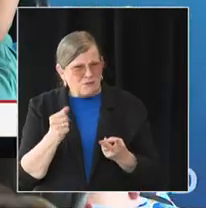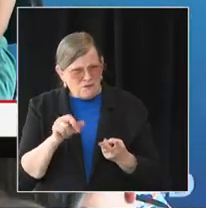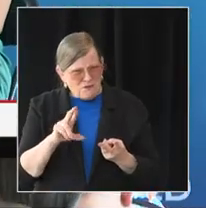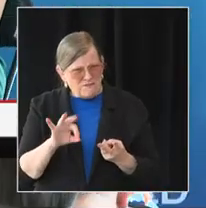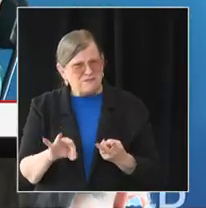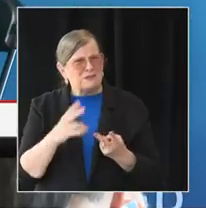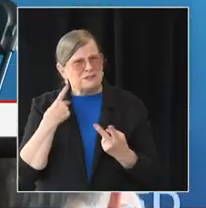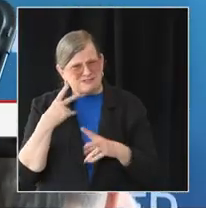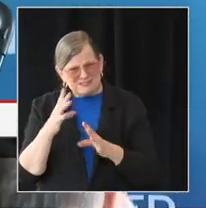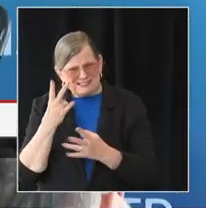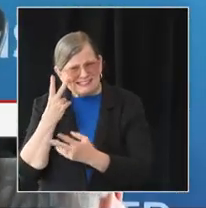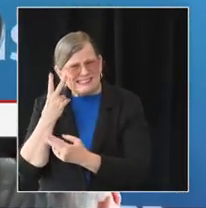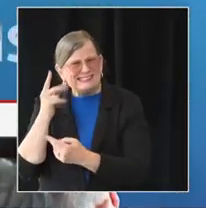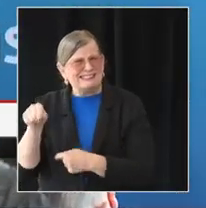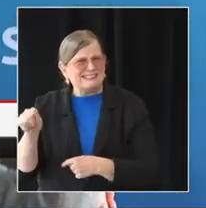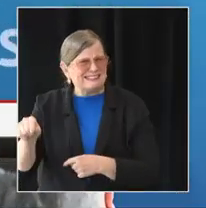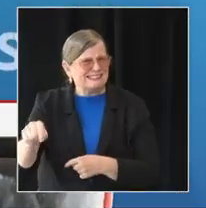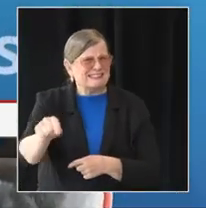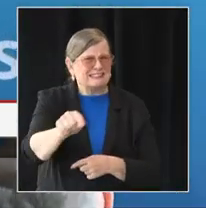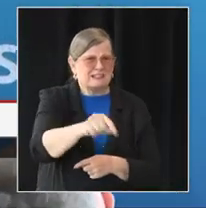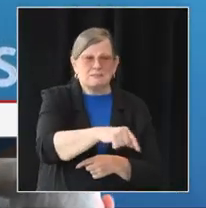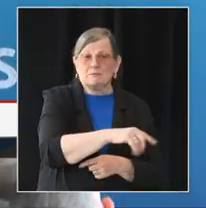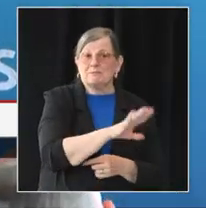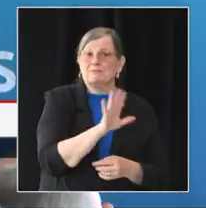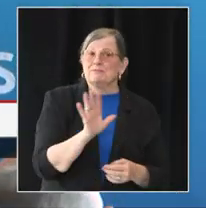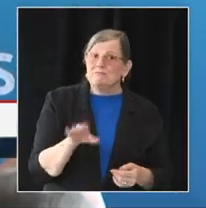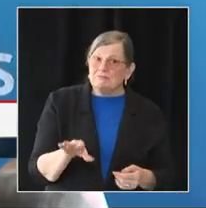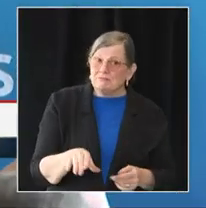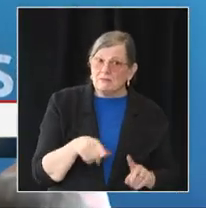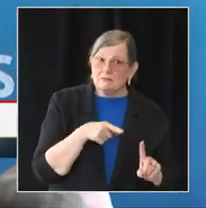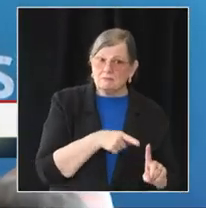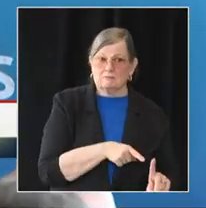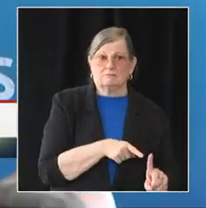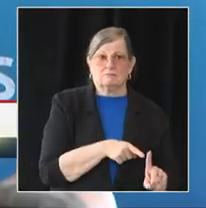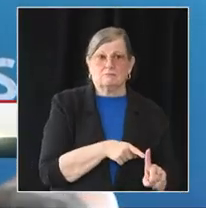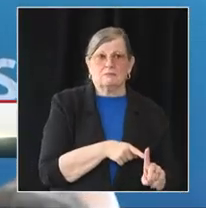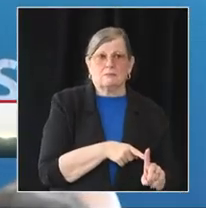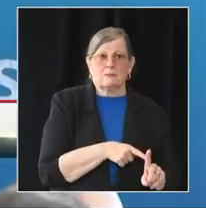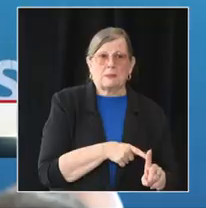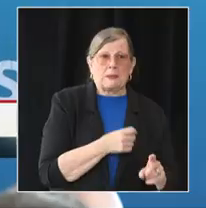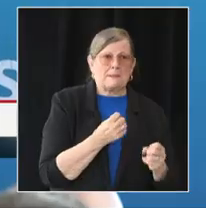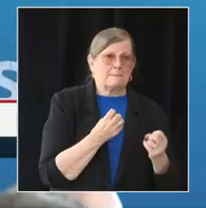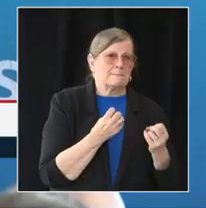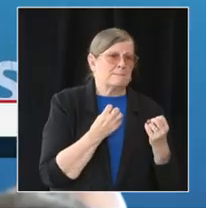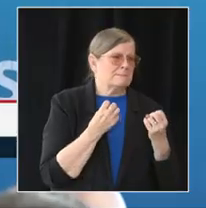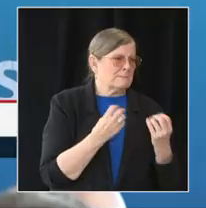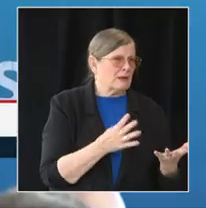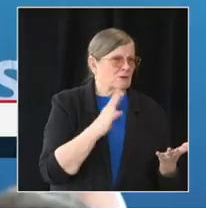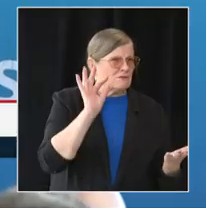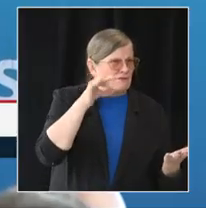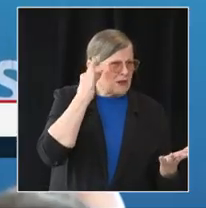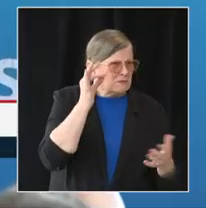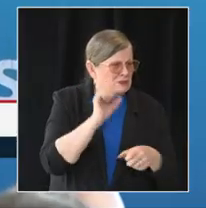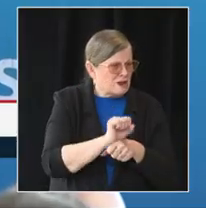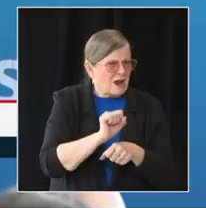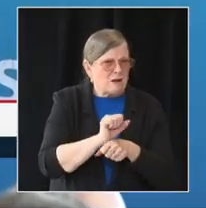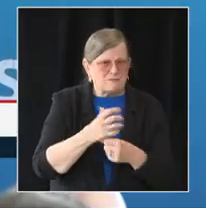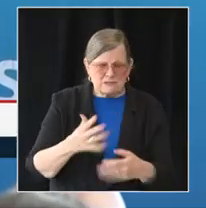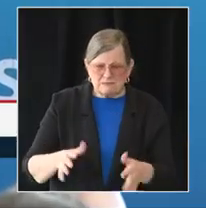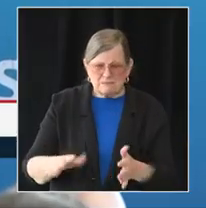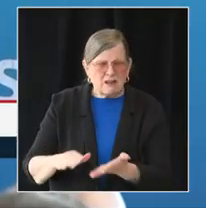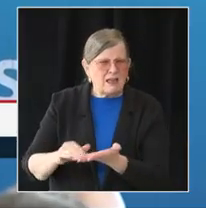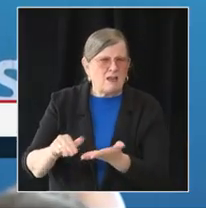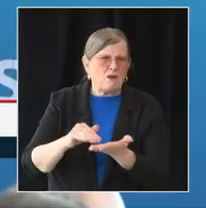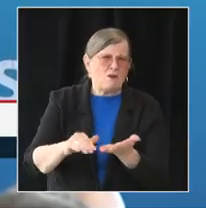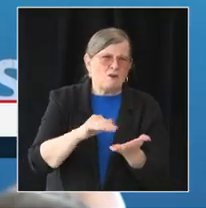lot of federal job cuts. We're expecting that there's going to be some vacant buildings and space in the district.